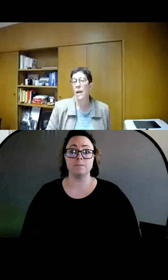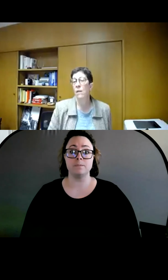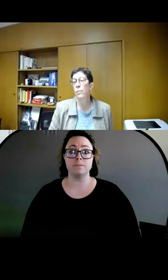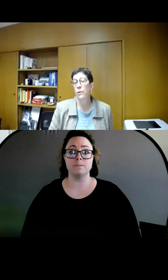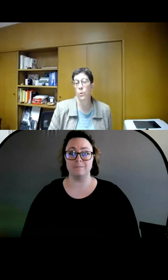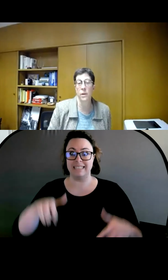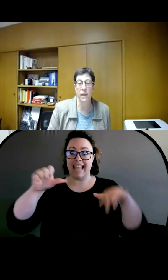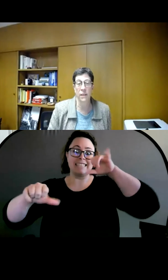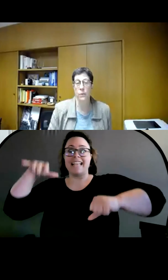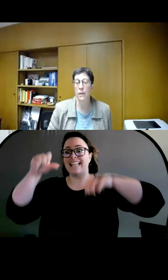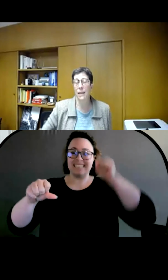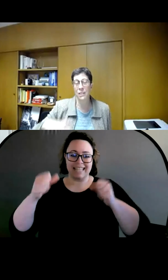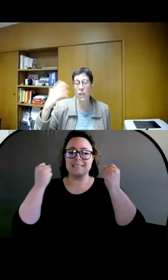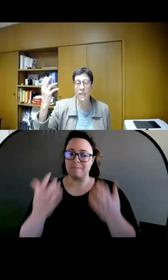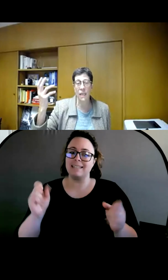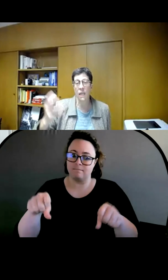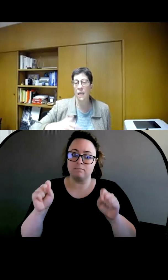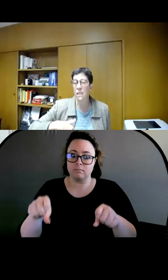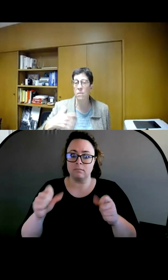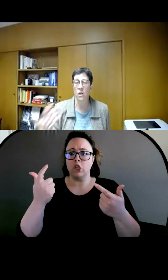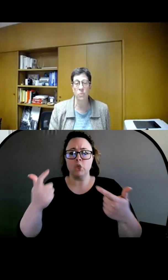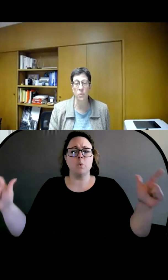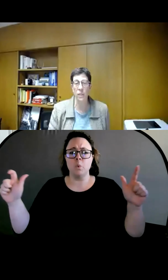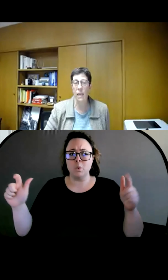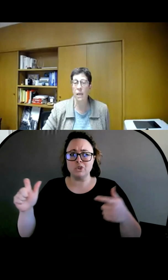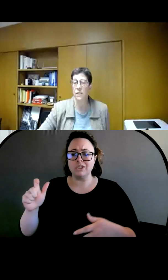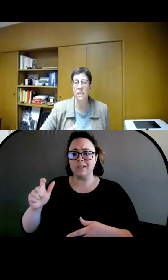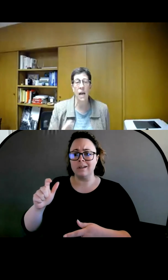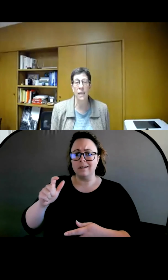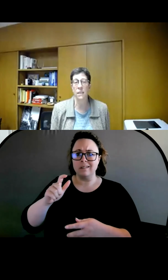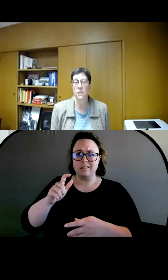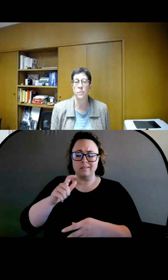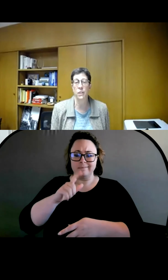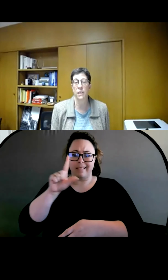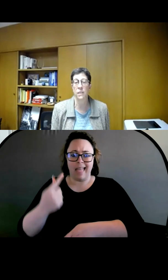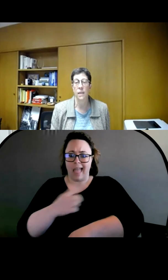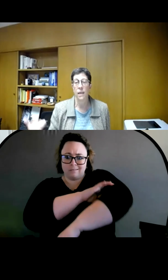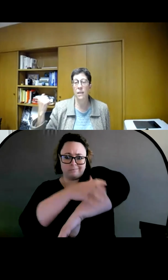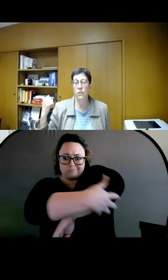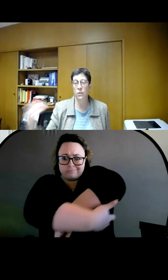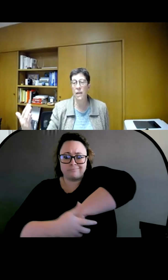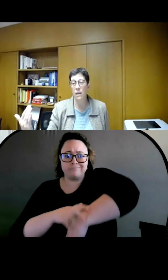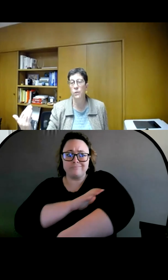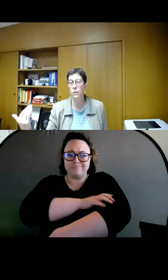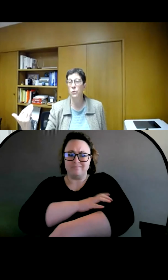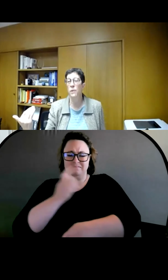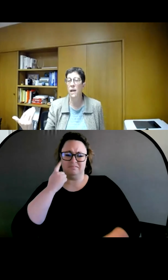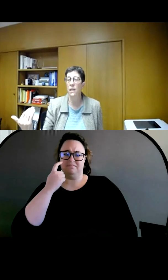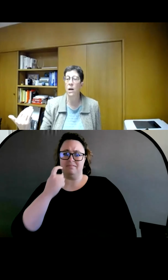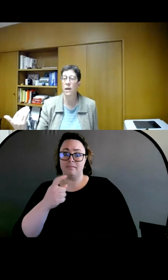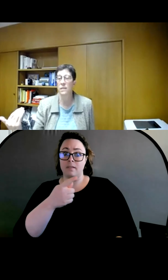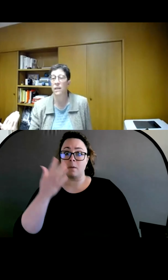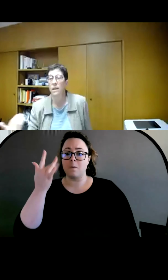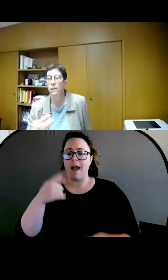Yeah, everybody's worried about this one. It's gigantic, it's on multiple planes, it's highly suspicious, and it turns out it was due to a